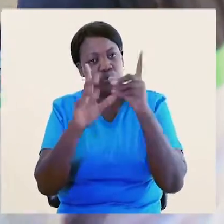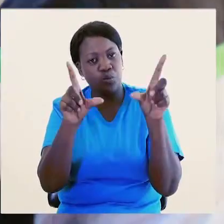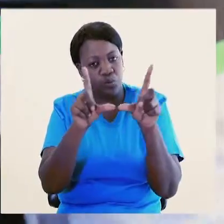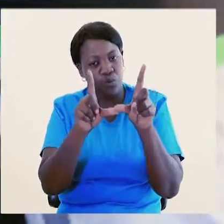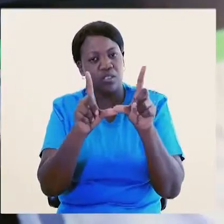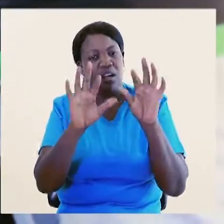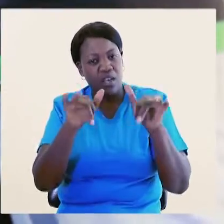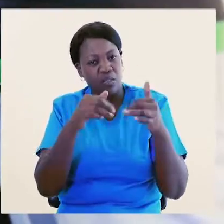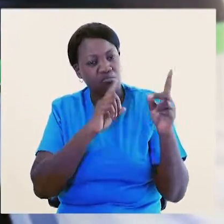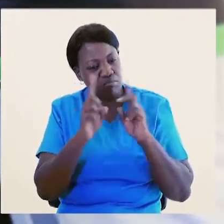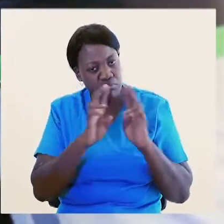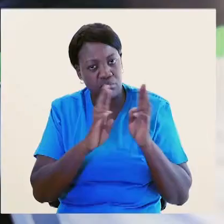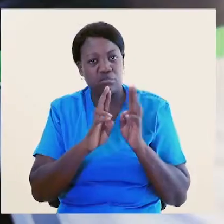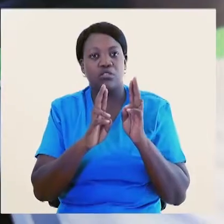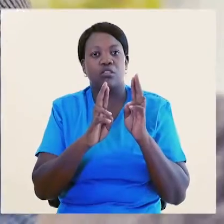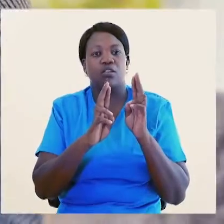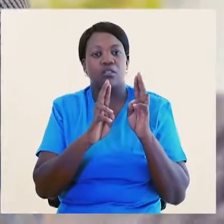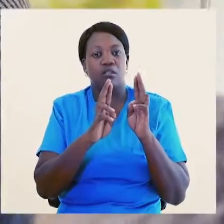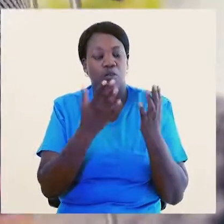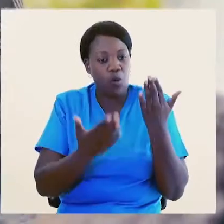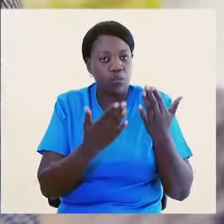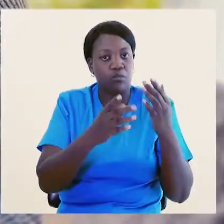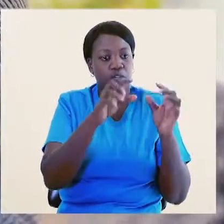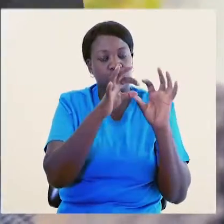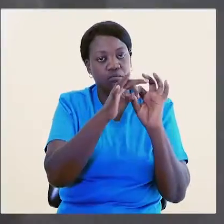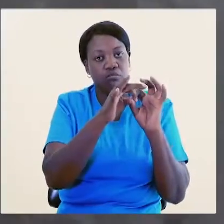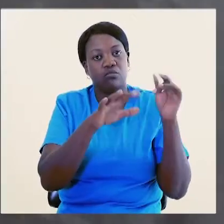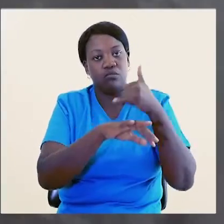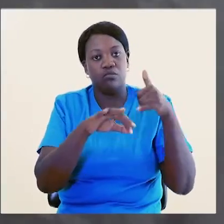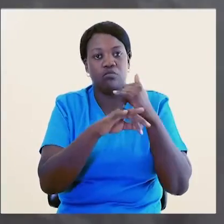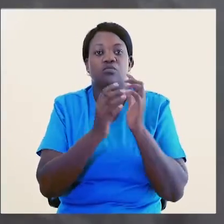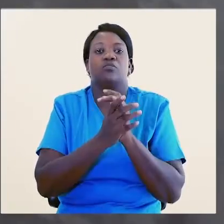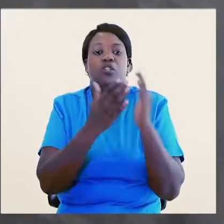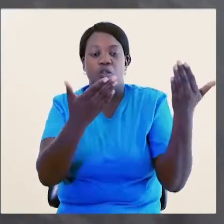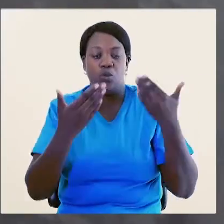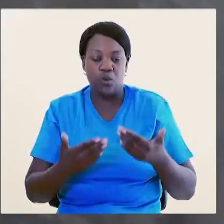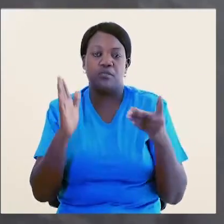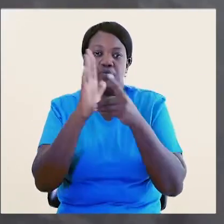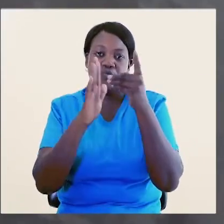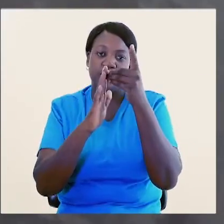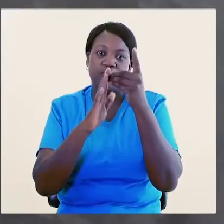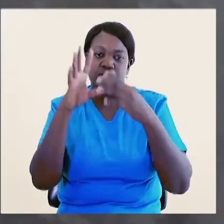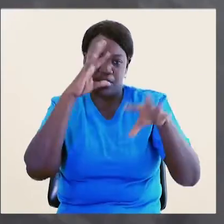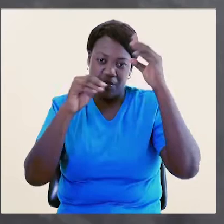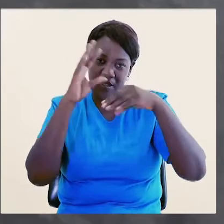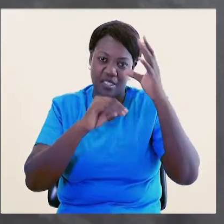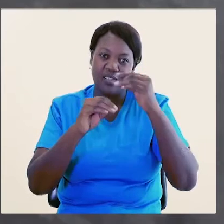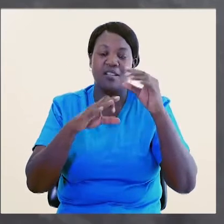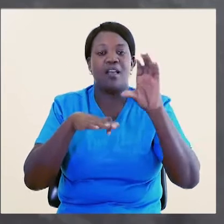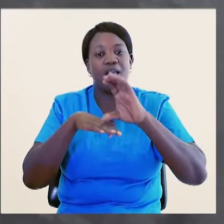can relate to it or measure that in their hometowns. So, welcome to our new learning series in development studies presented by